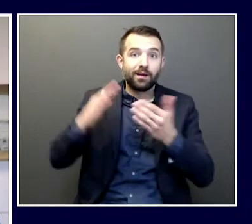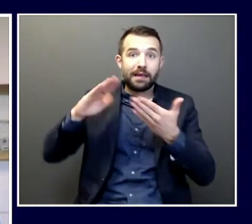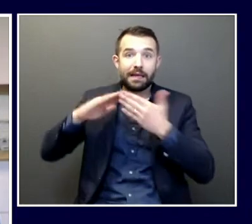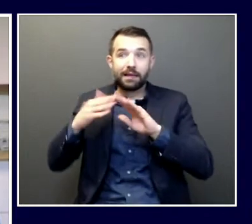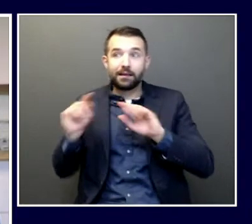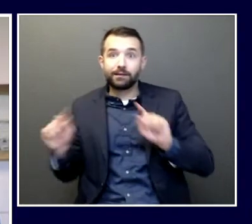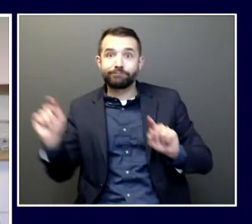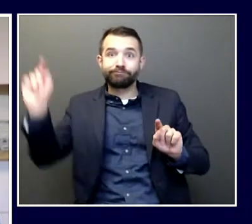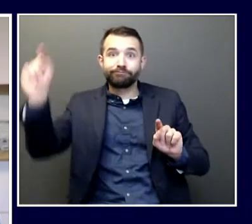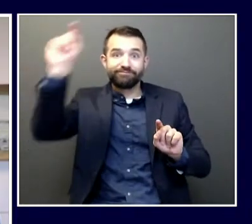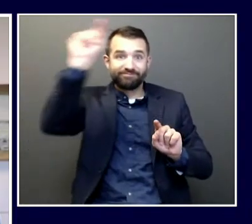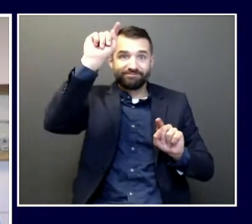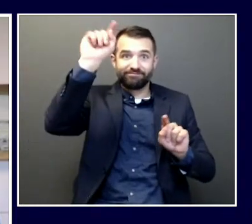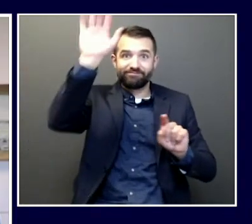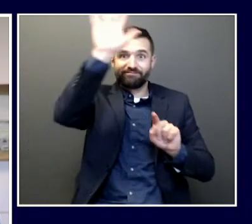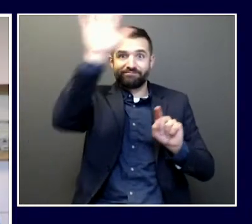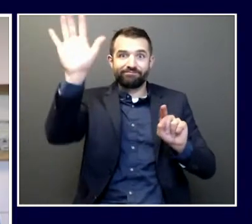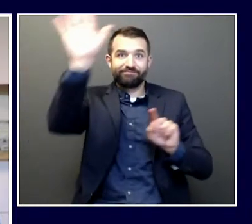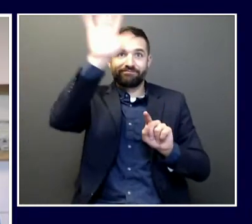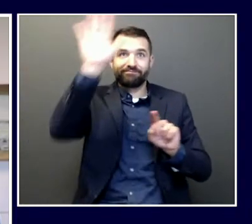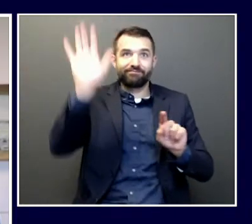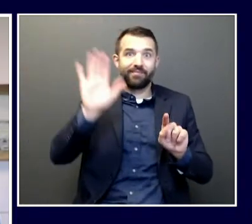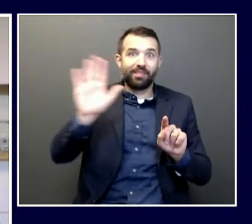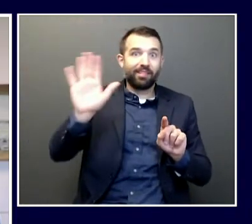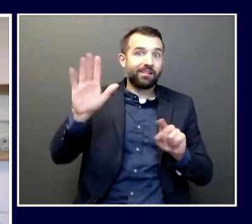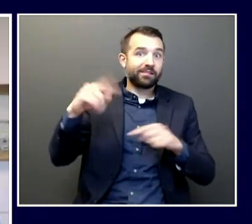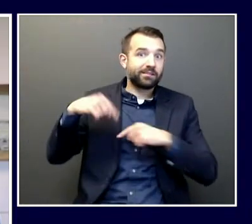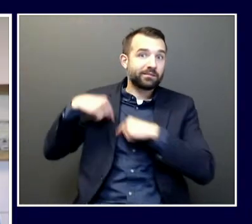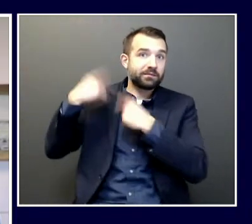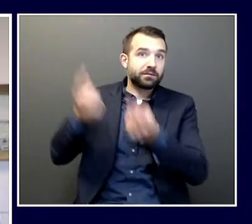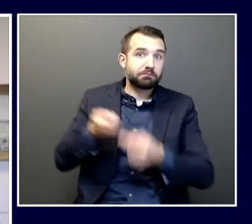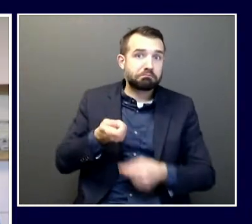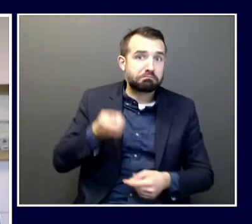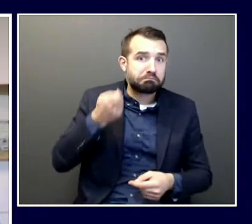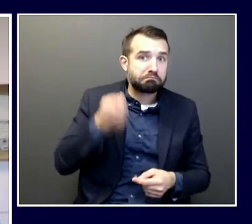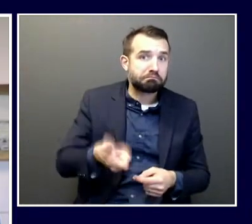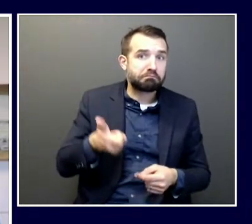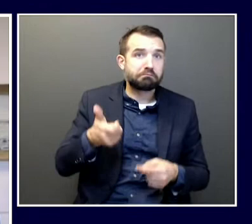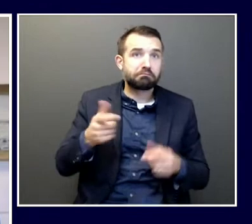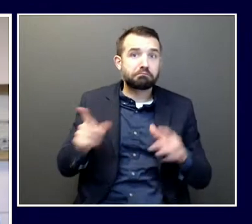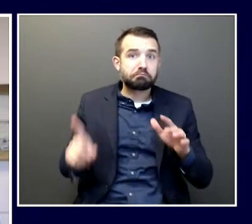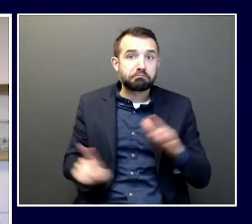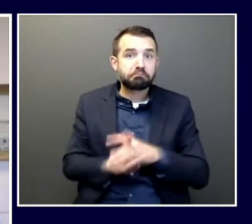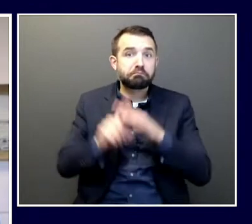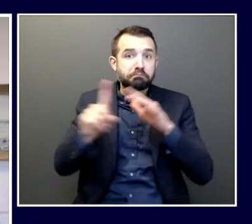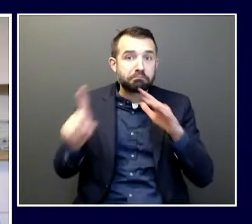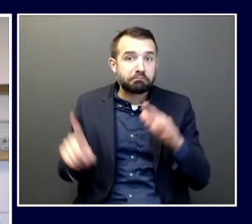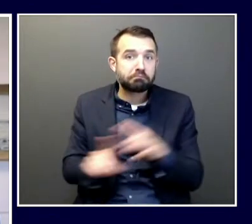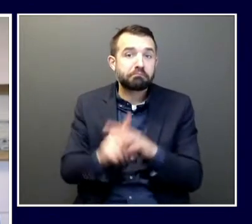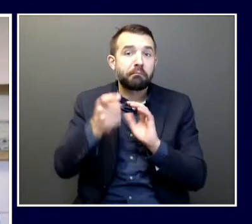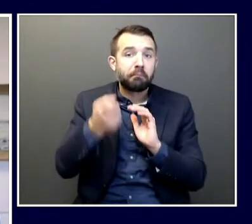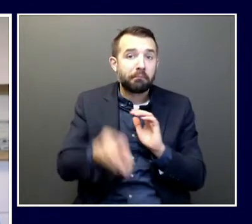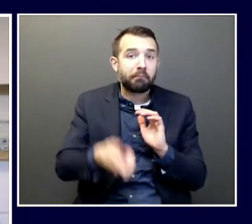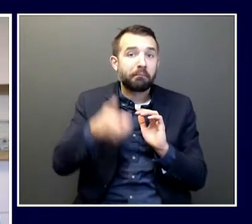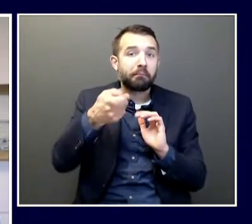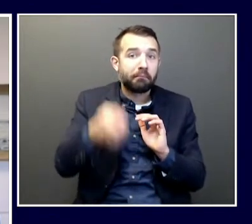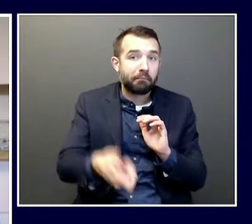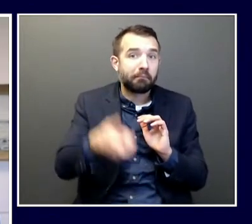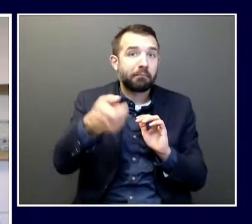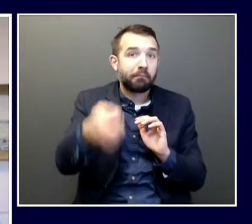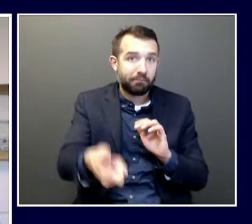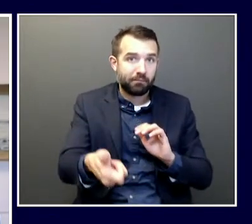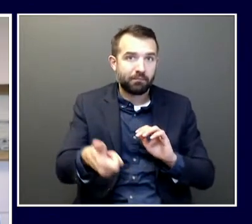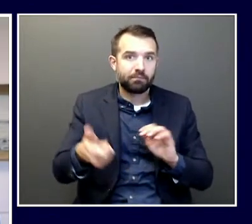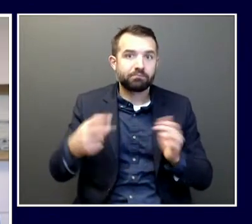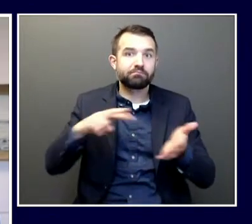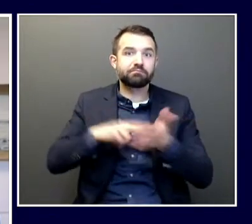of background immunity because until somewhat recently, they had suffered lower rates of infection throughout the